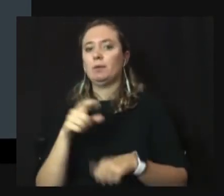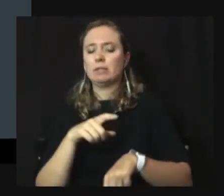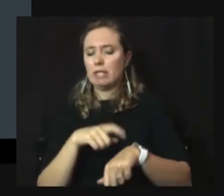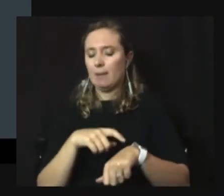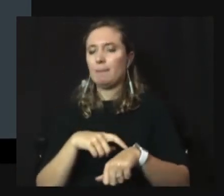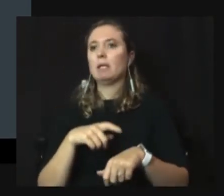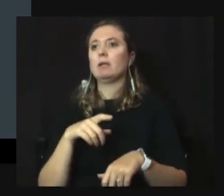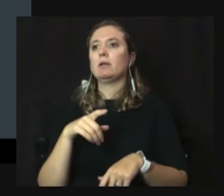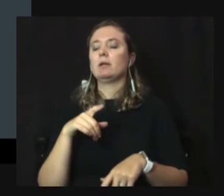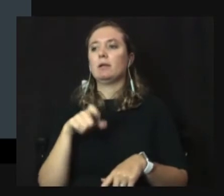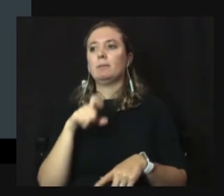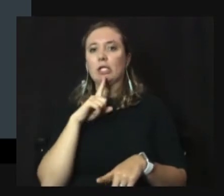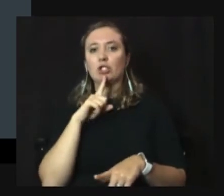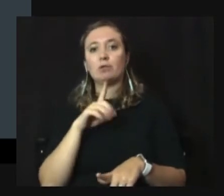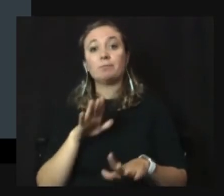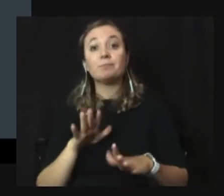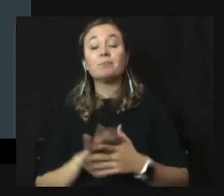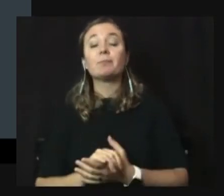Okay.